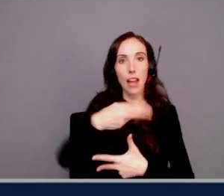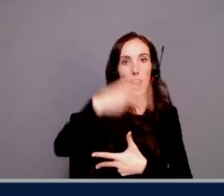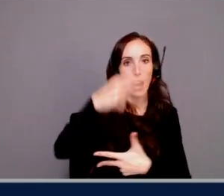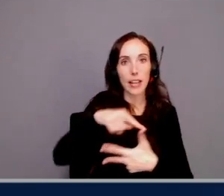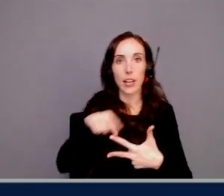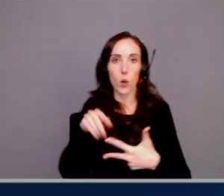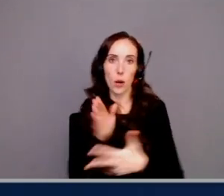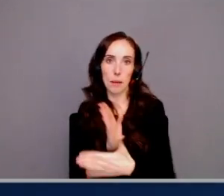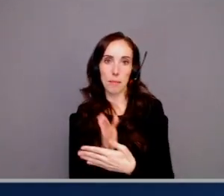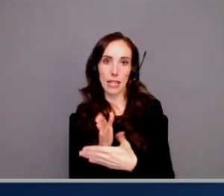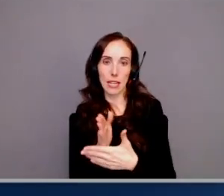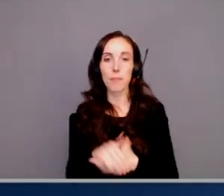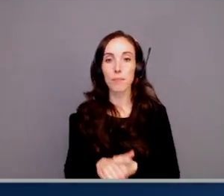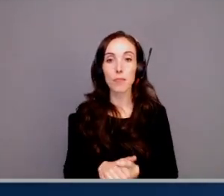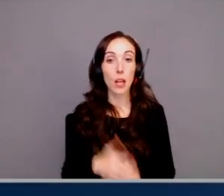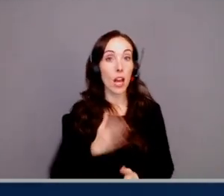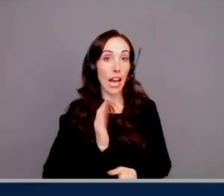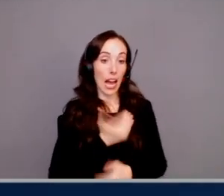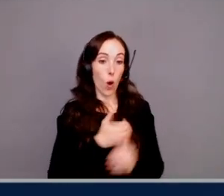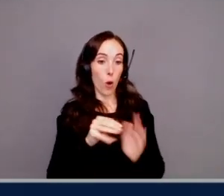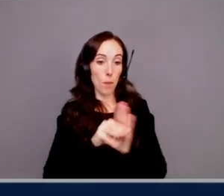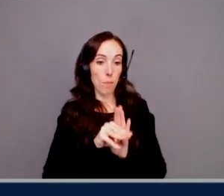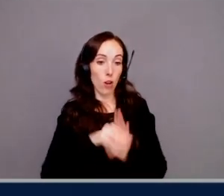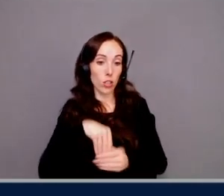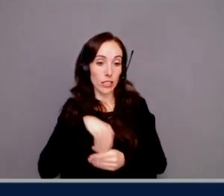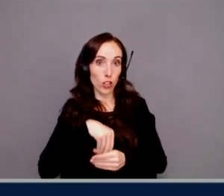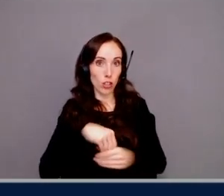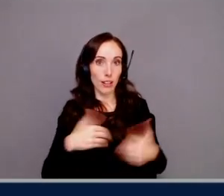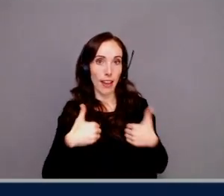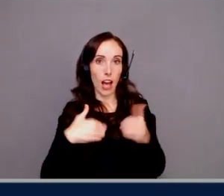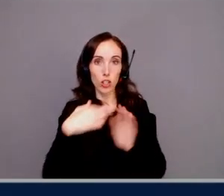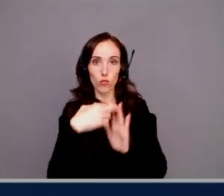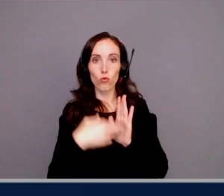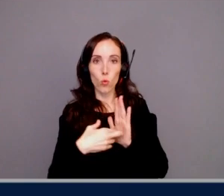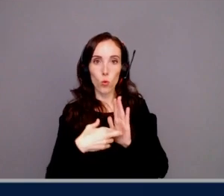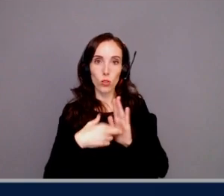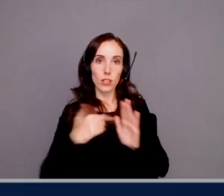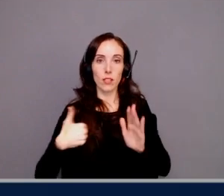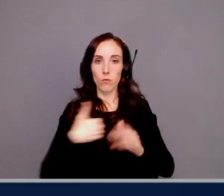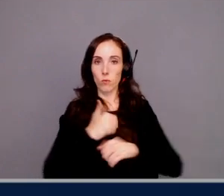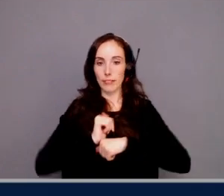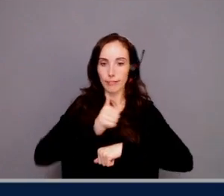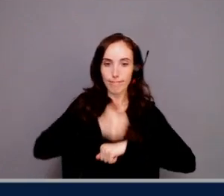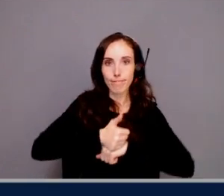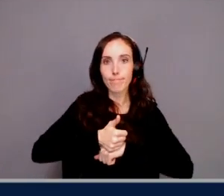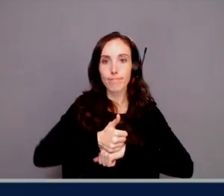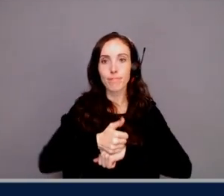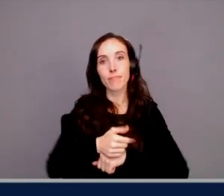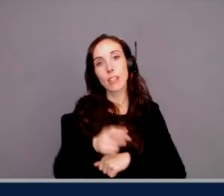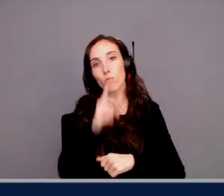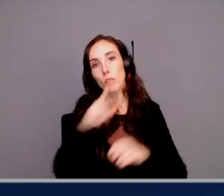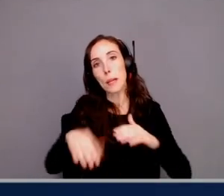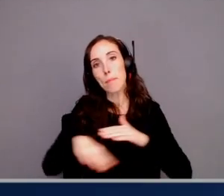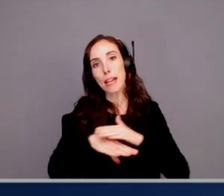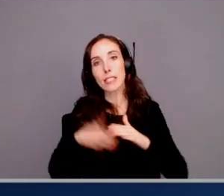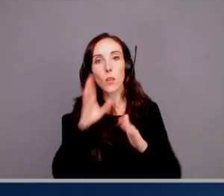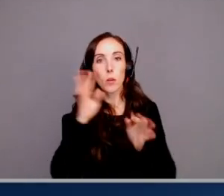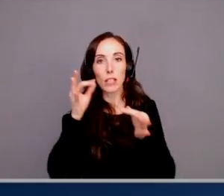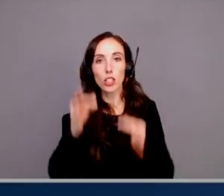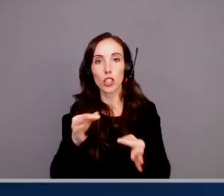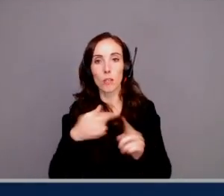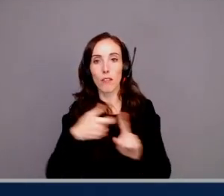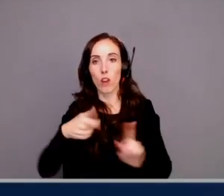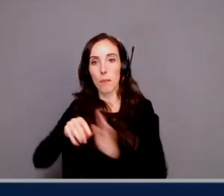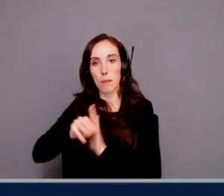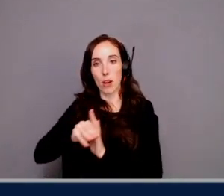model internally actually tries to go through a bunch of rules that we've actually set up, bunch of and this is basically determined by the model here. So the Q